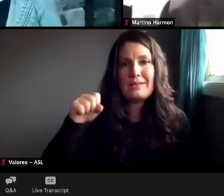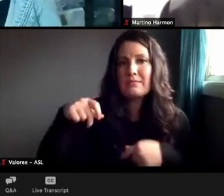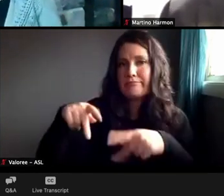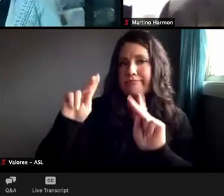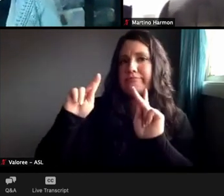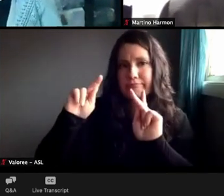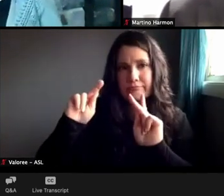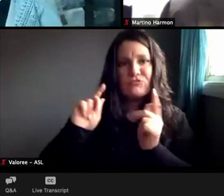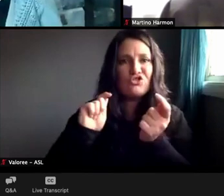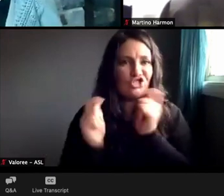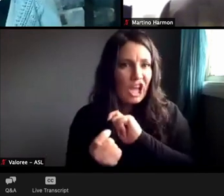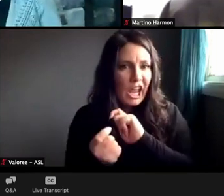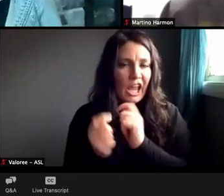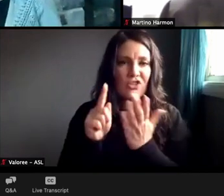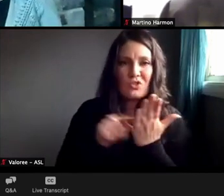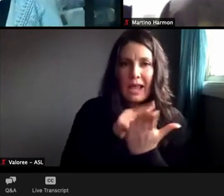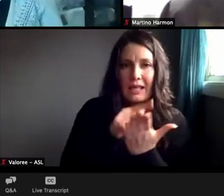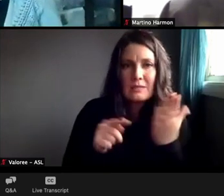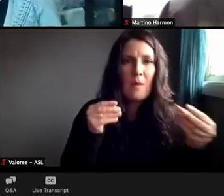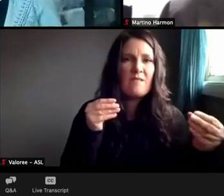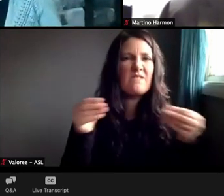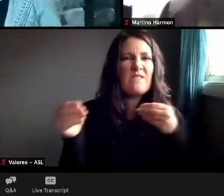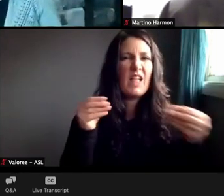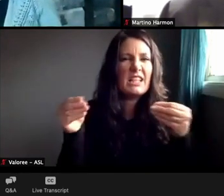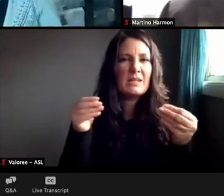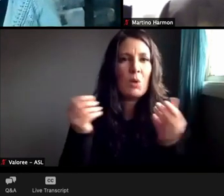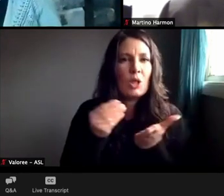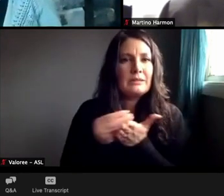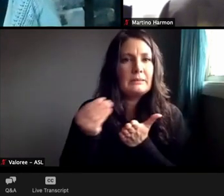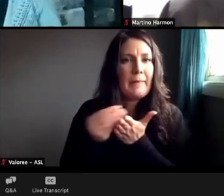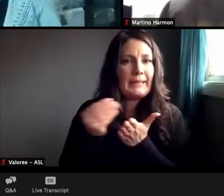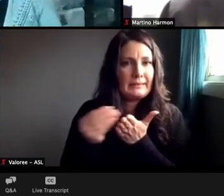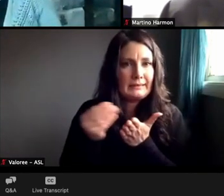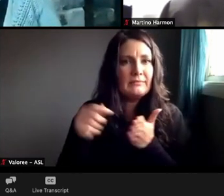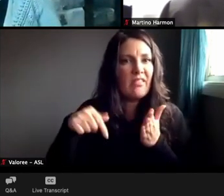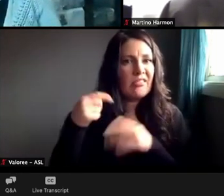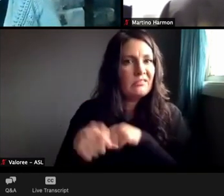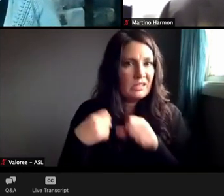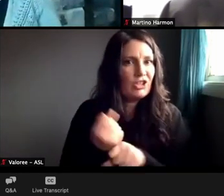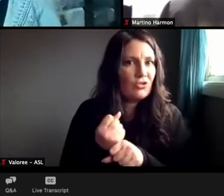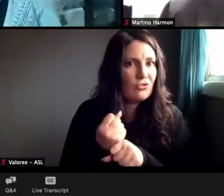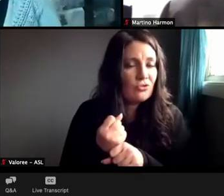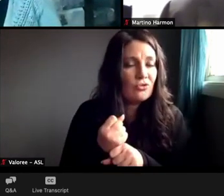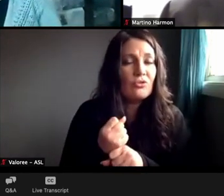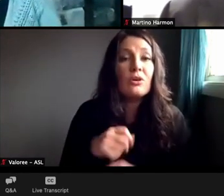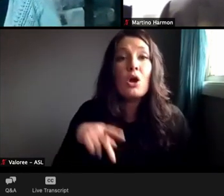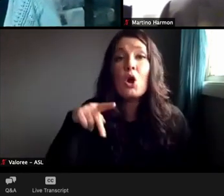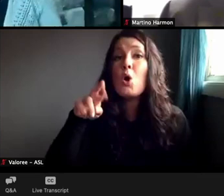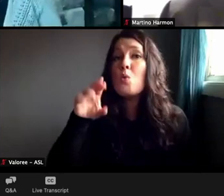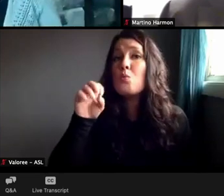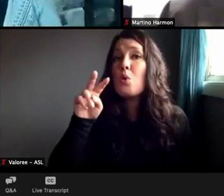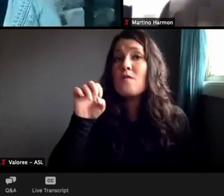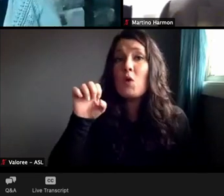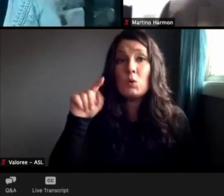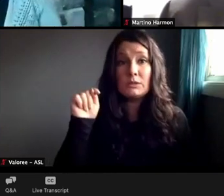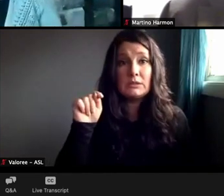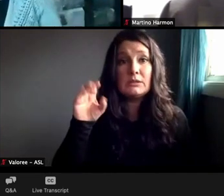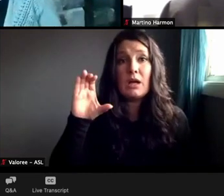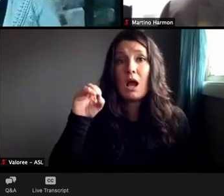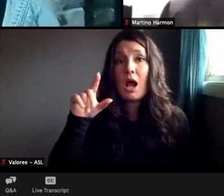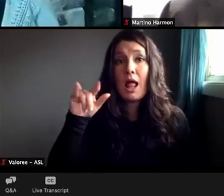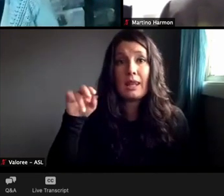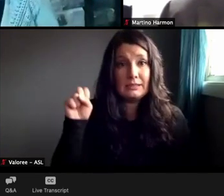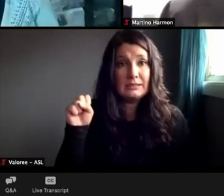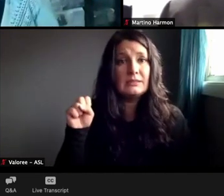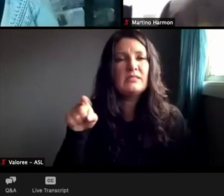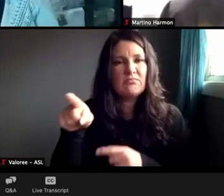changing or canceling flexible spending accounts throughout the year. As Provost Collins had indicated earlier, we